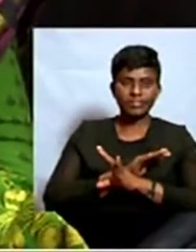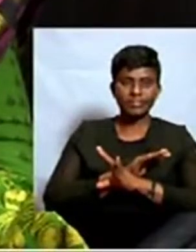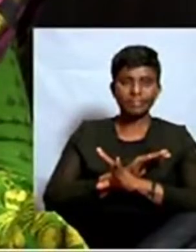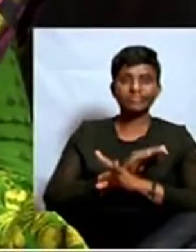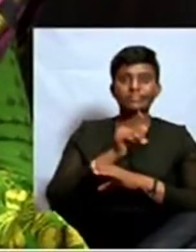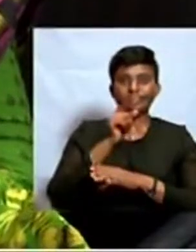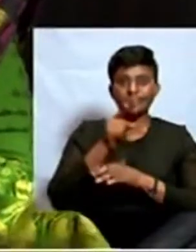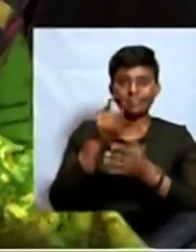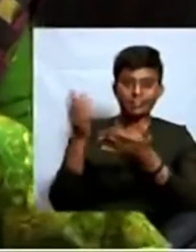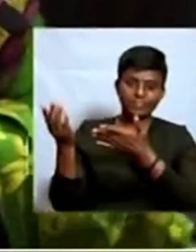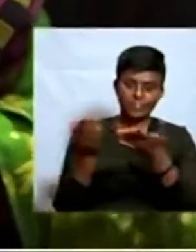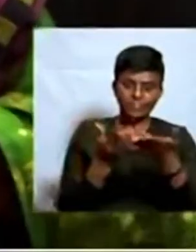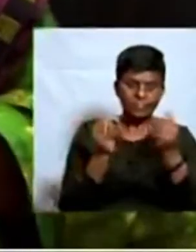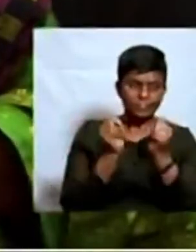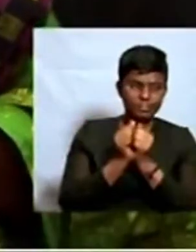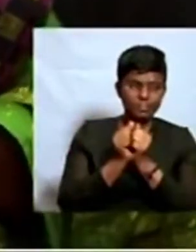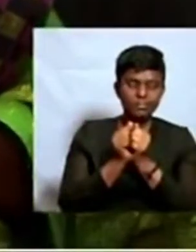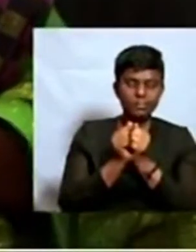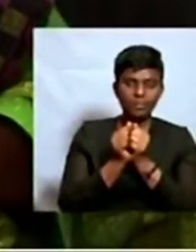with